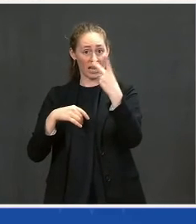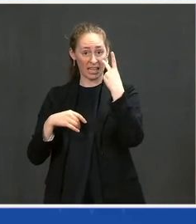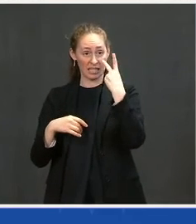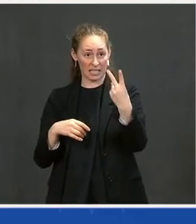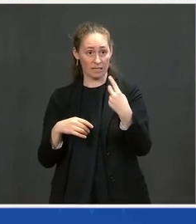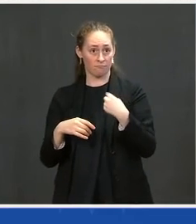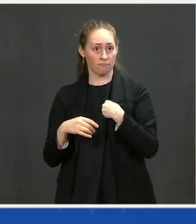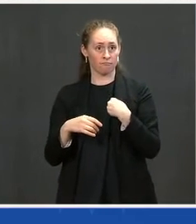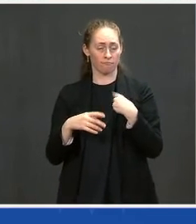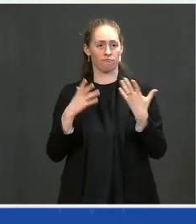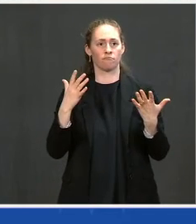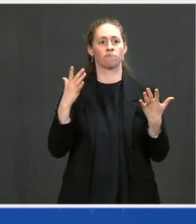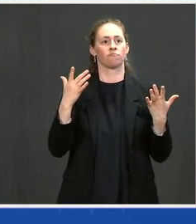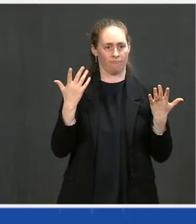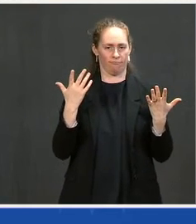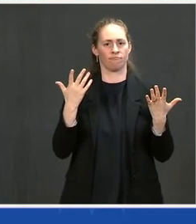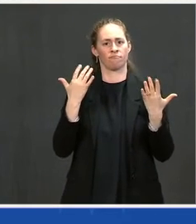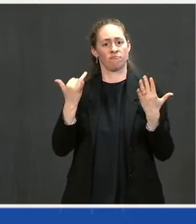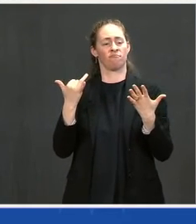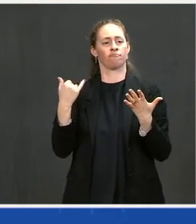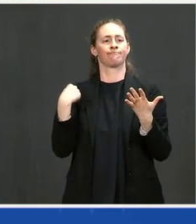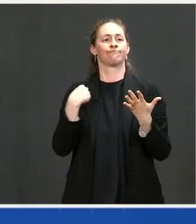successful presidents, better than me,